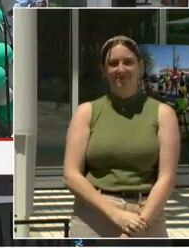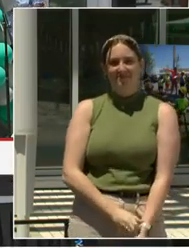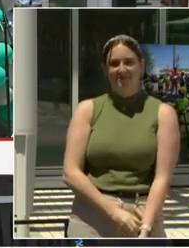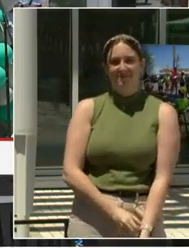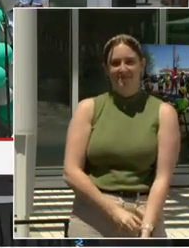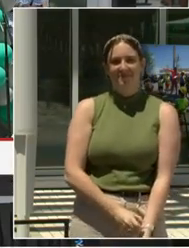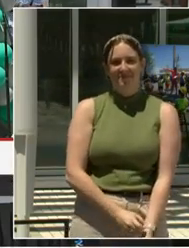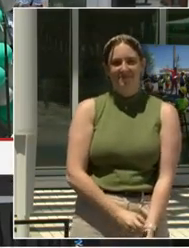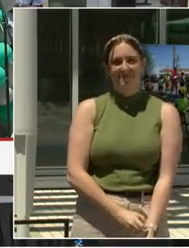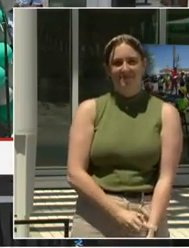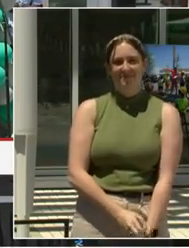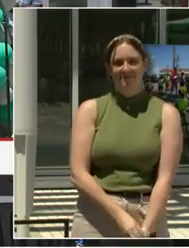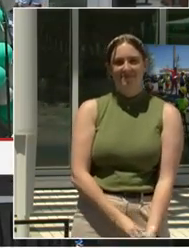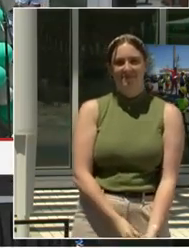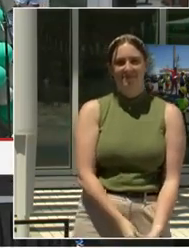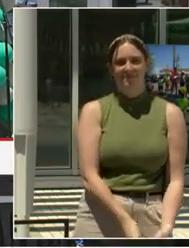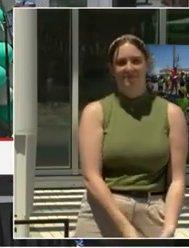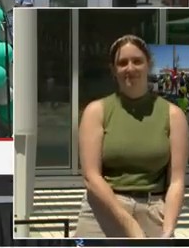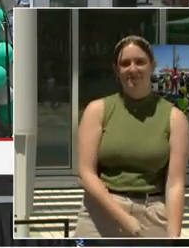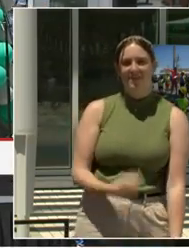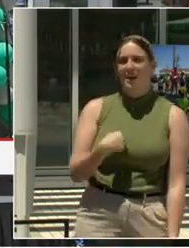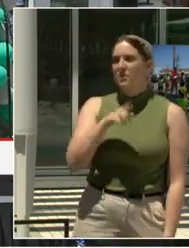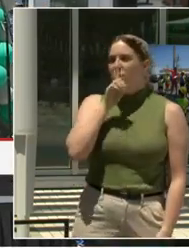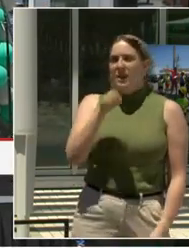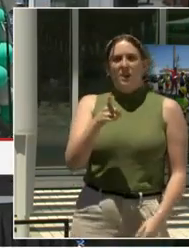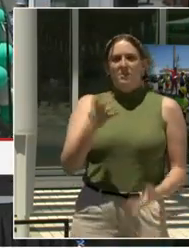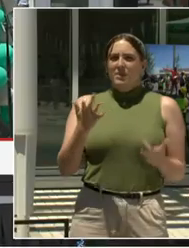I am thrilled to be here today.